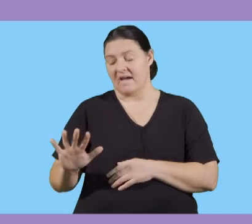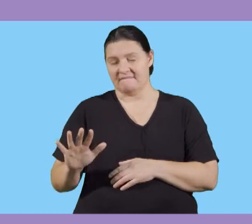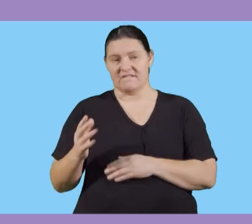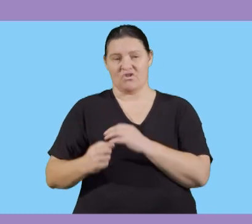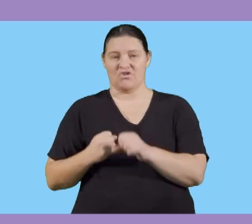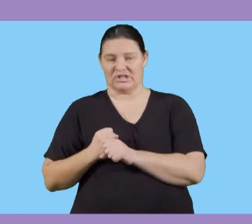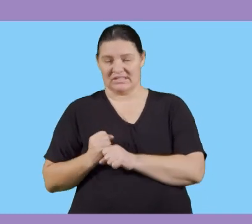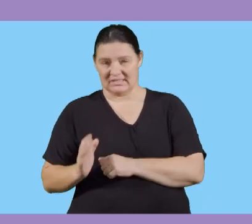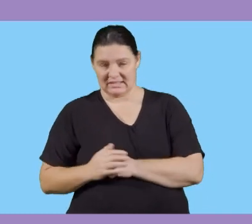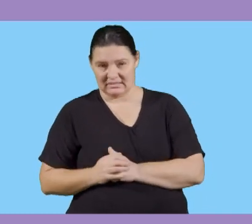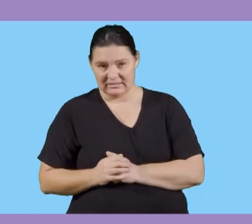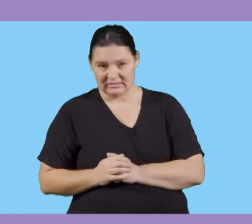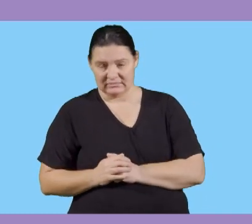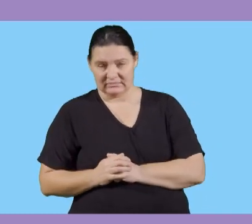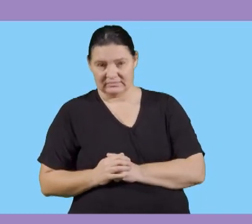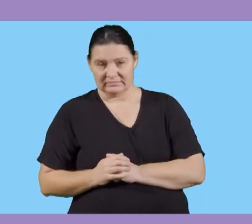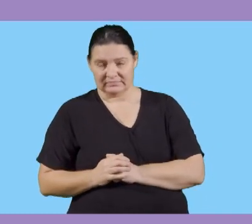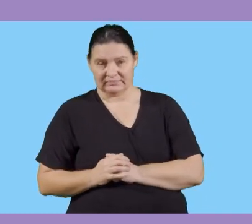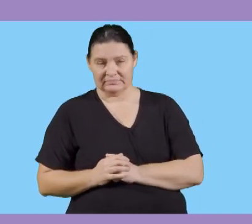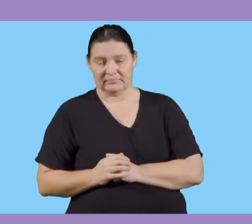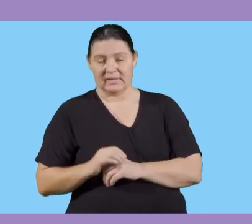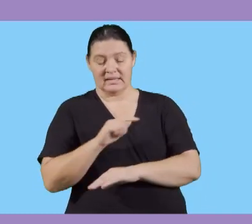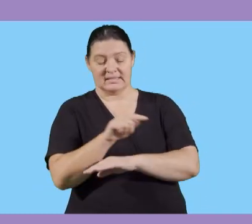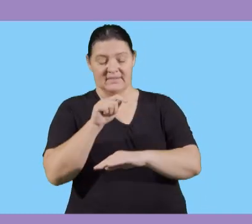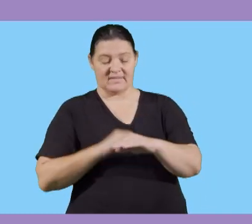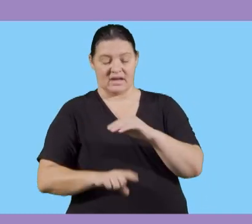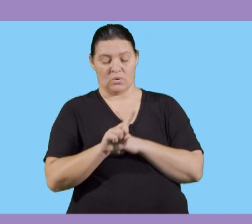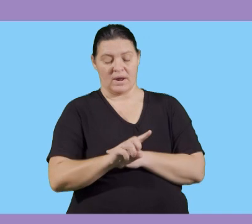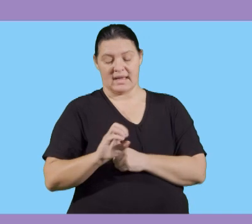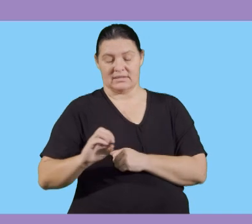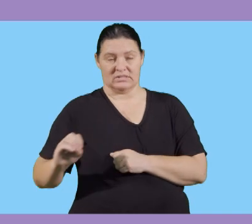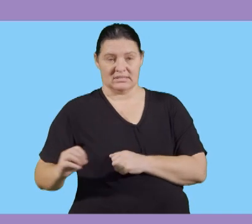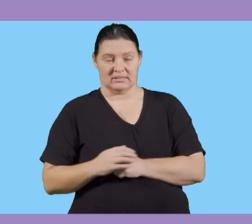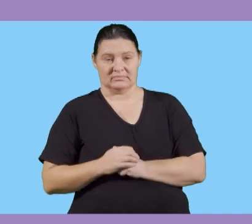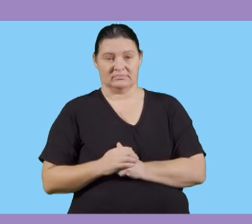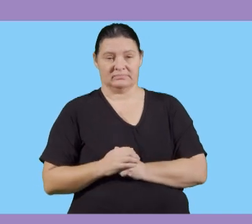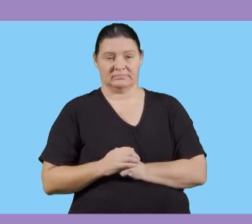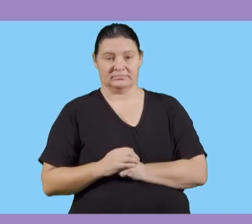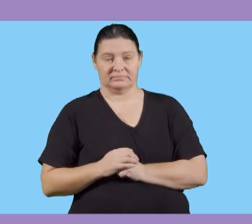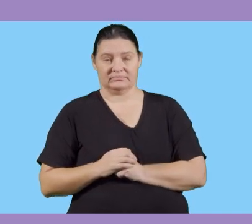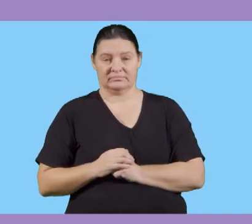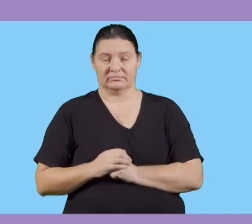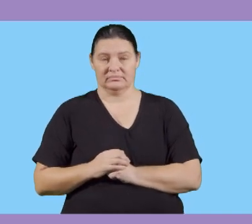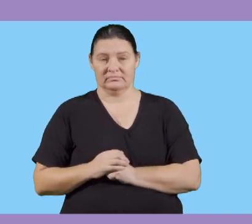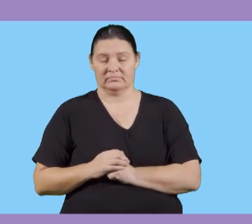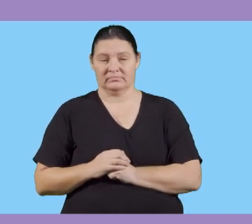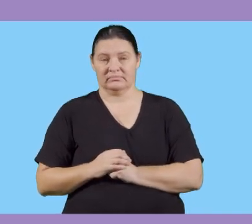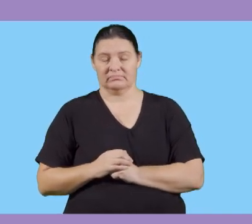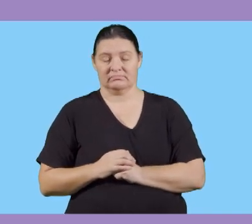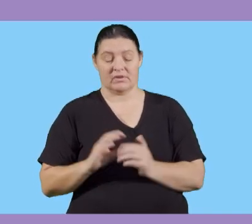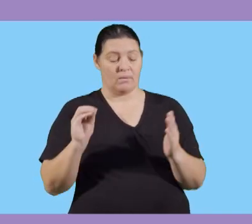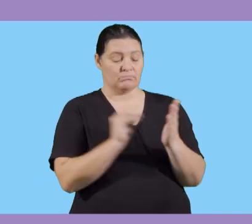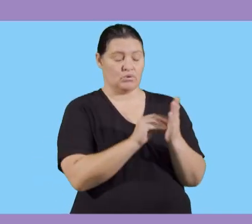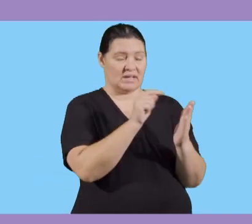for our period. And when we divide all of this by 100, that should be giving you